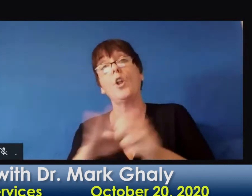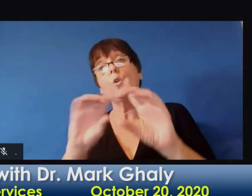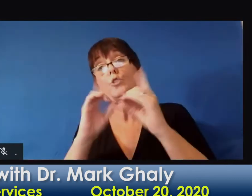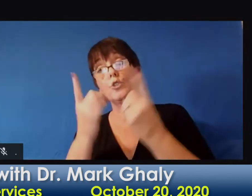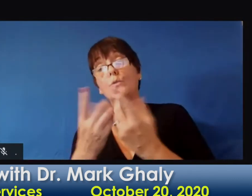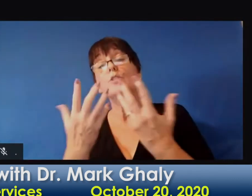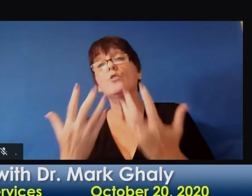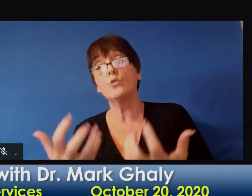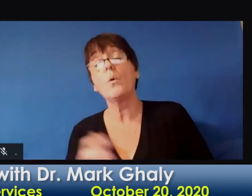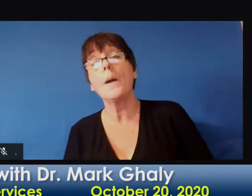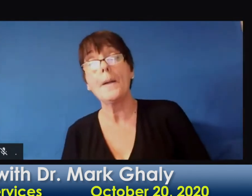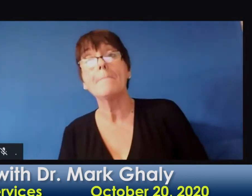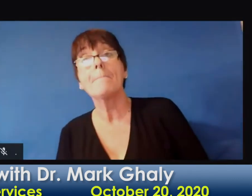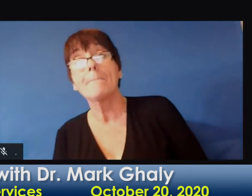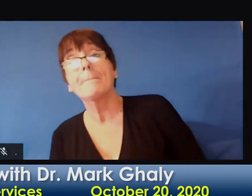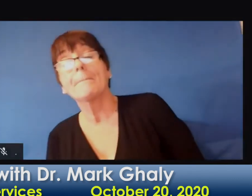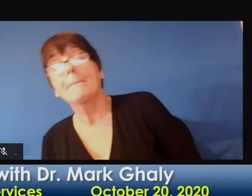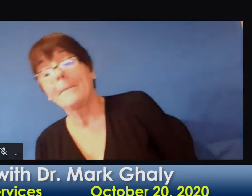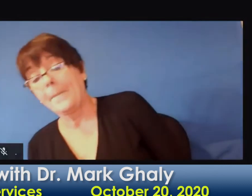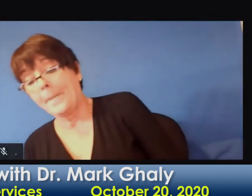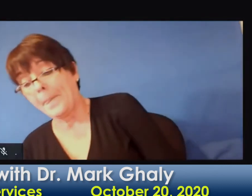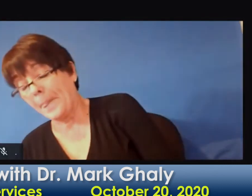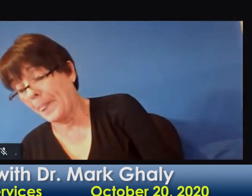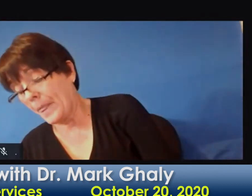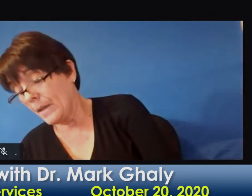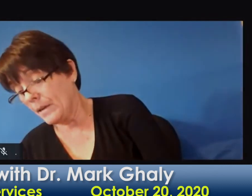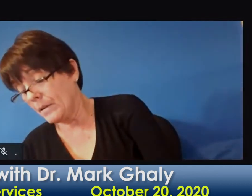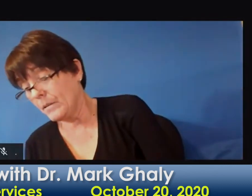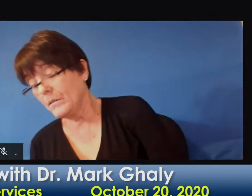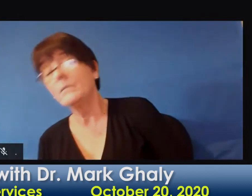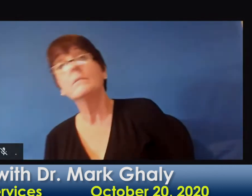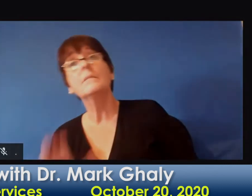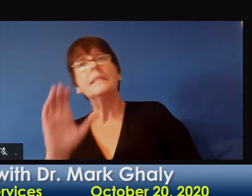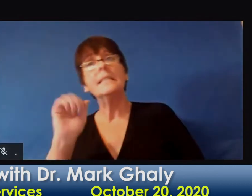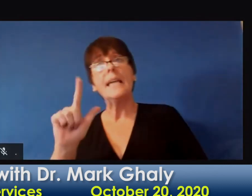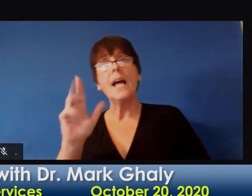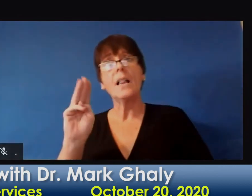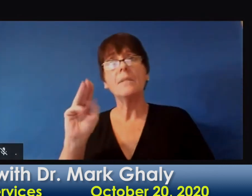want. Barbara Federa-Ostra, Cal Matters.